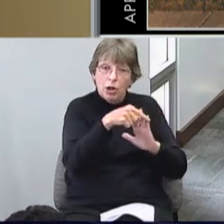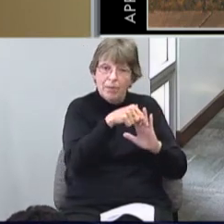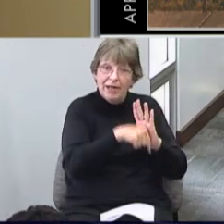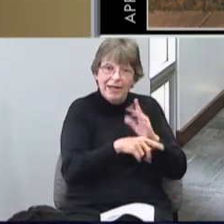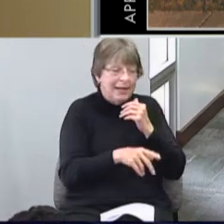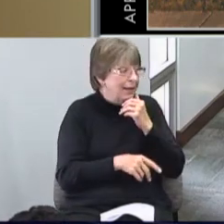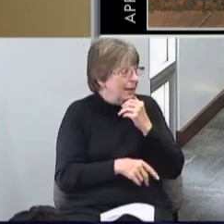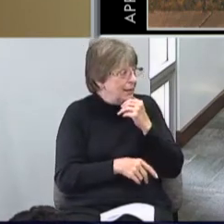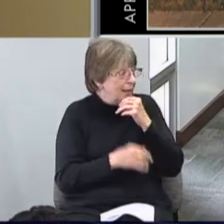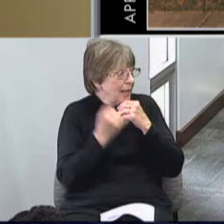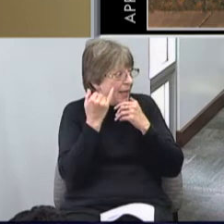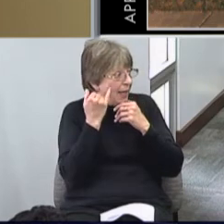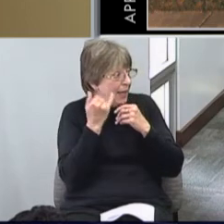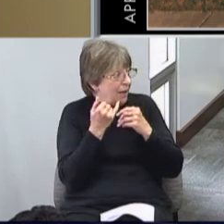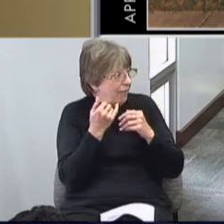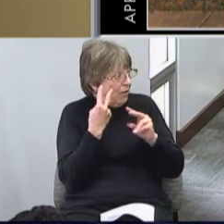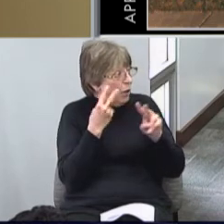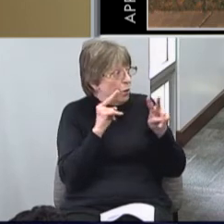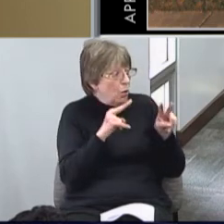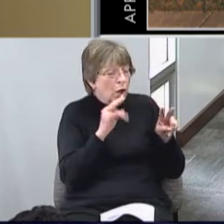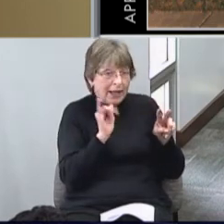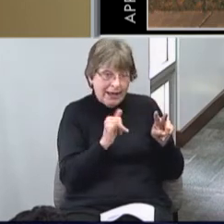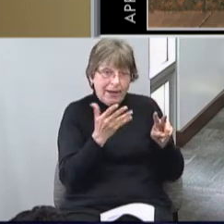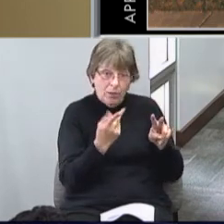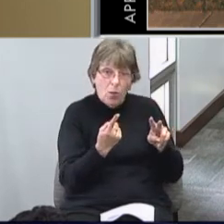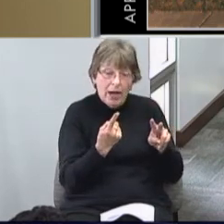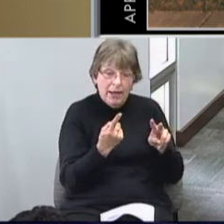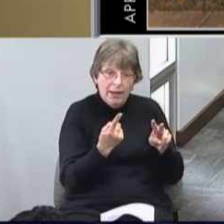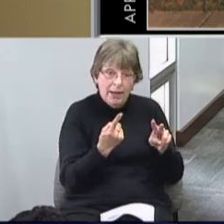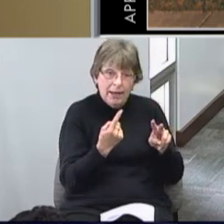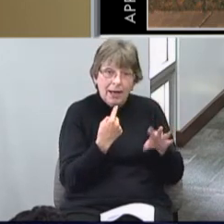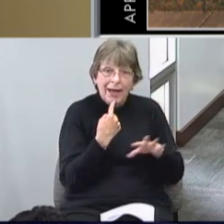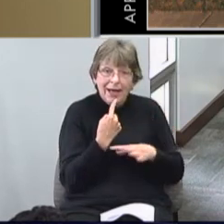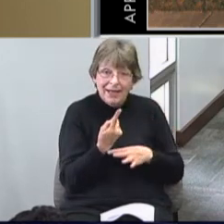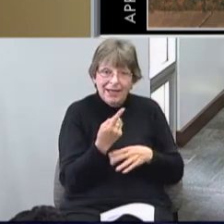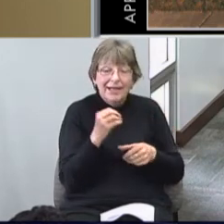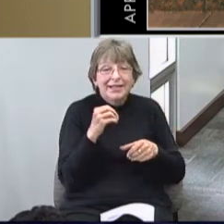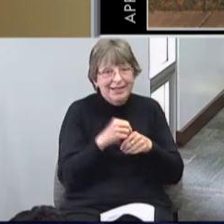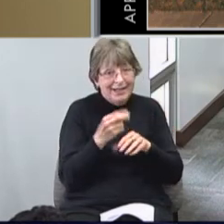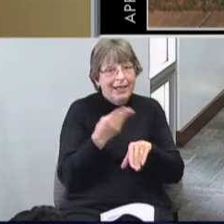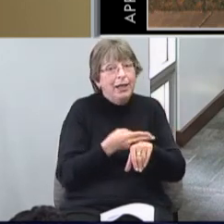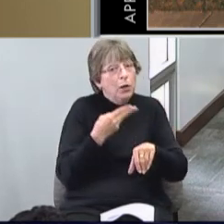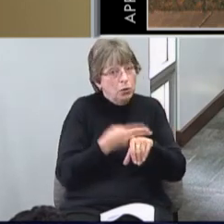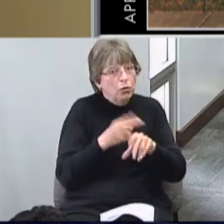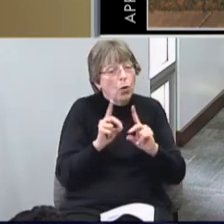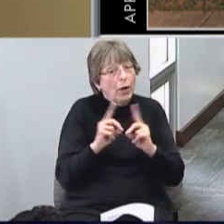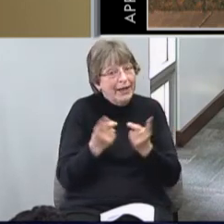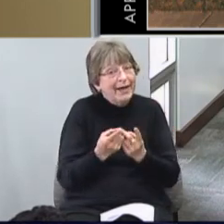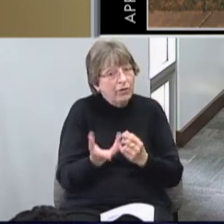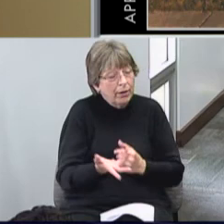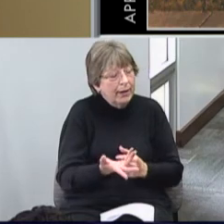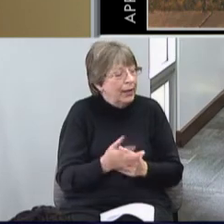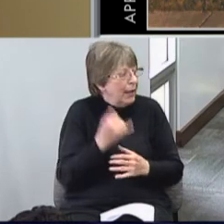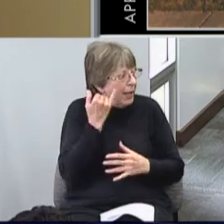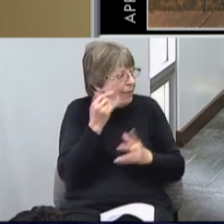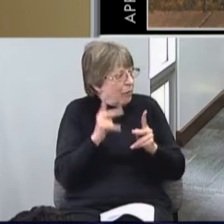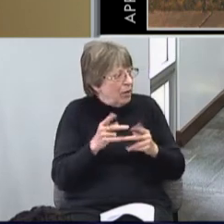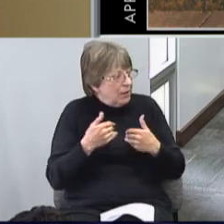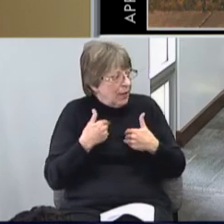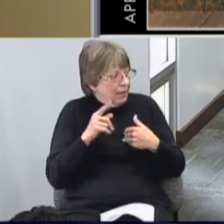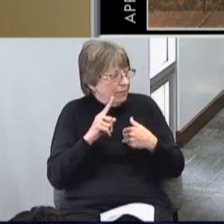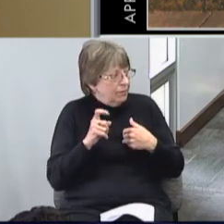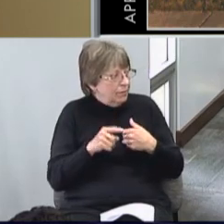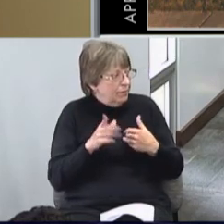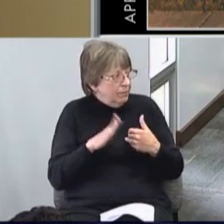if you do go on and look at this property detail, it does mention it's in a historic district. So if anyone has a question about